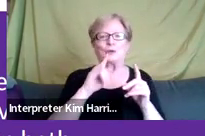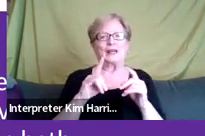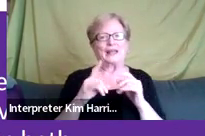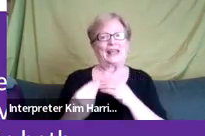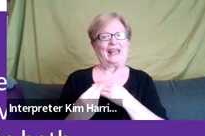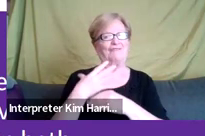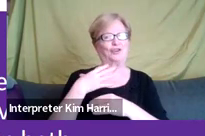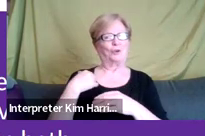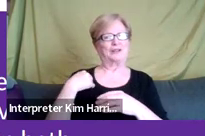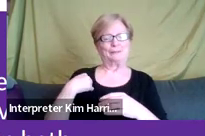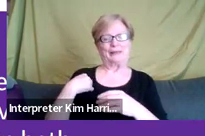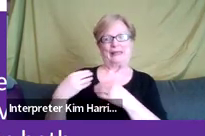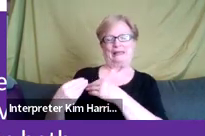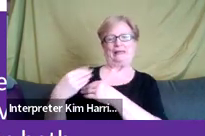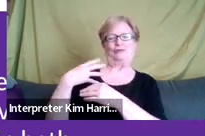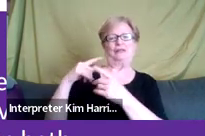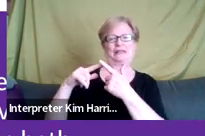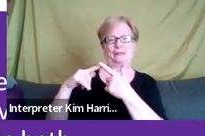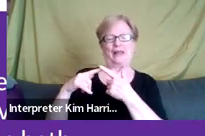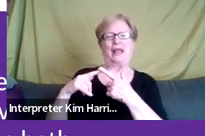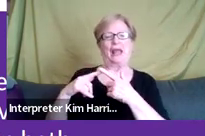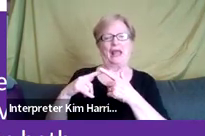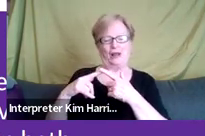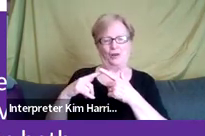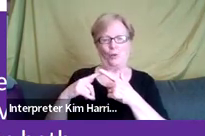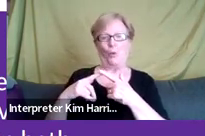do what I do here at MDRC.